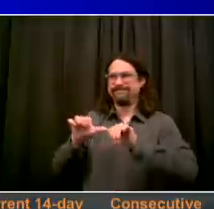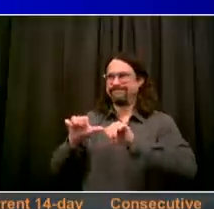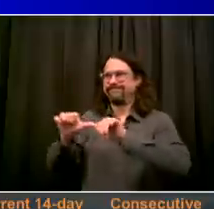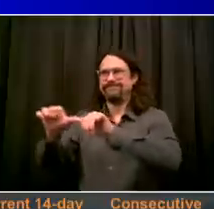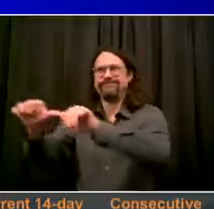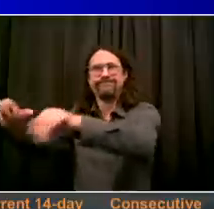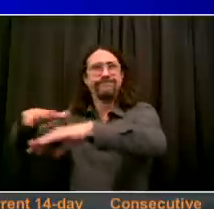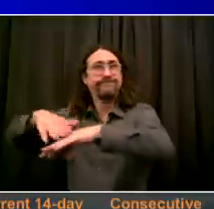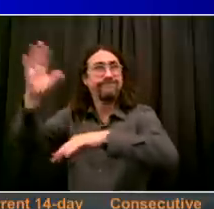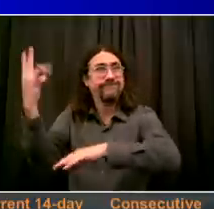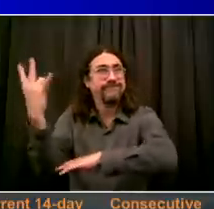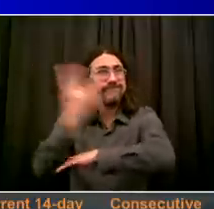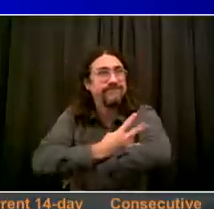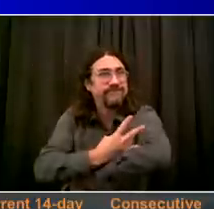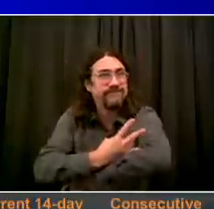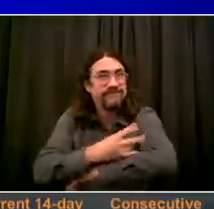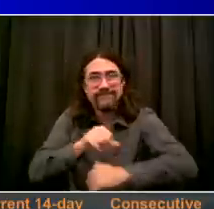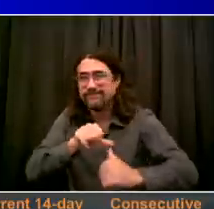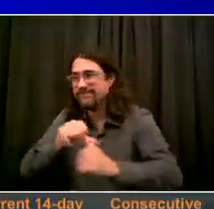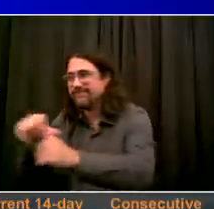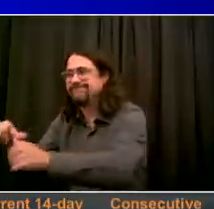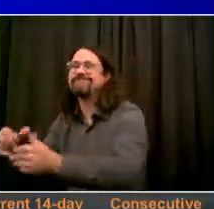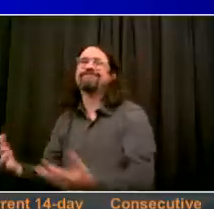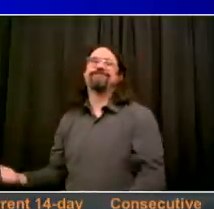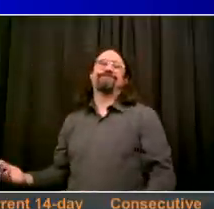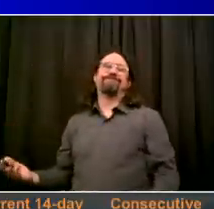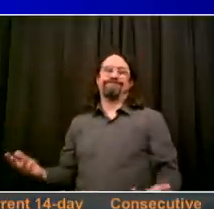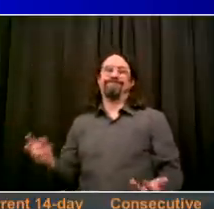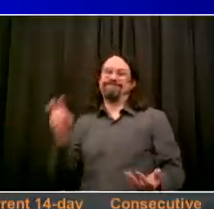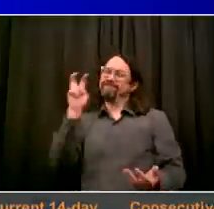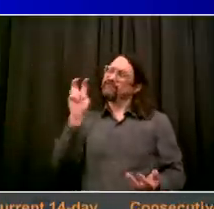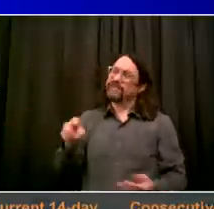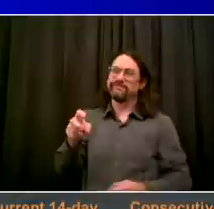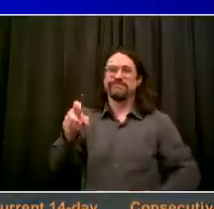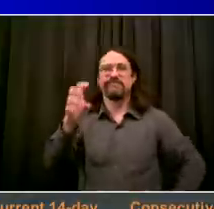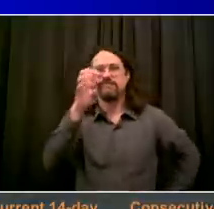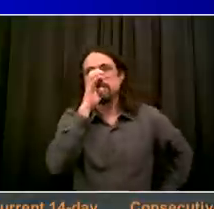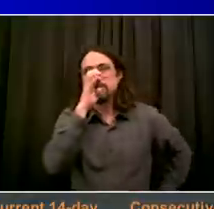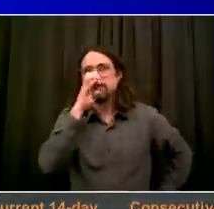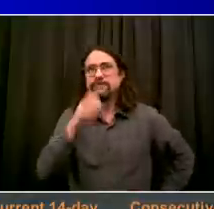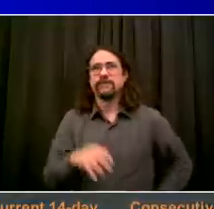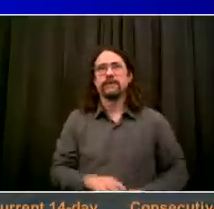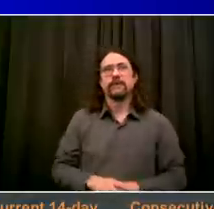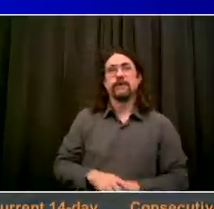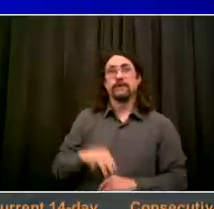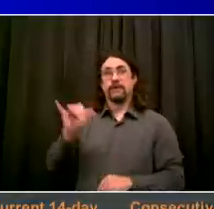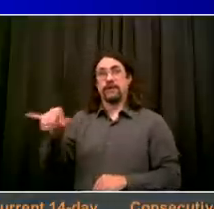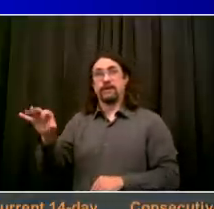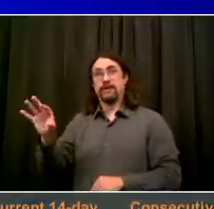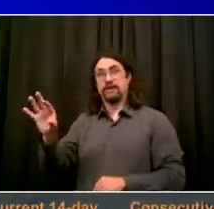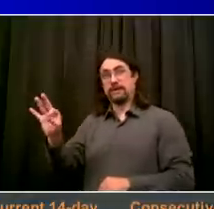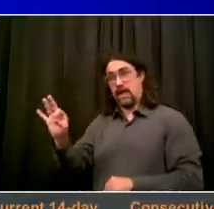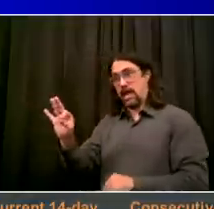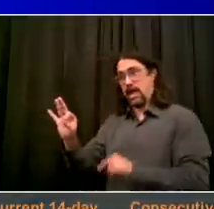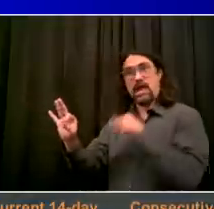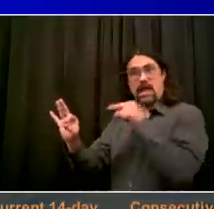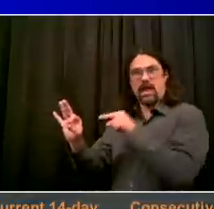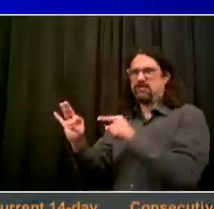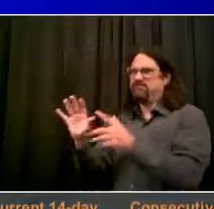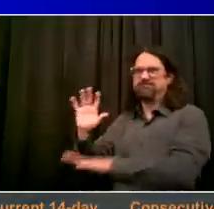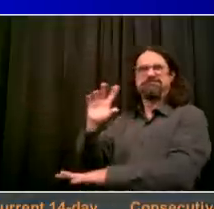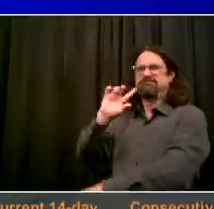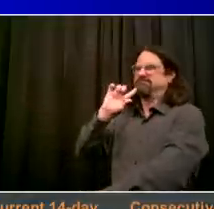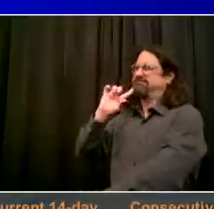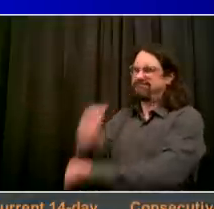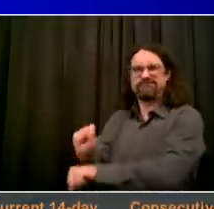tier 2, where we're watching areas that are in danger of entering that top tier of particularly troubled zip